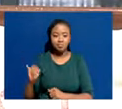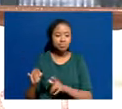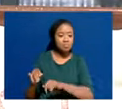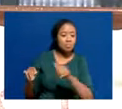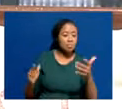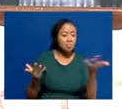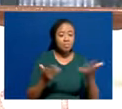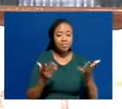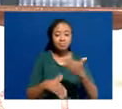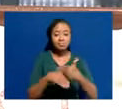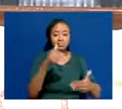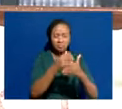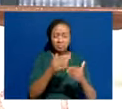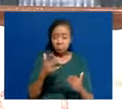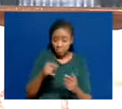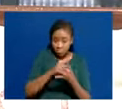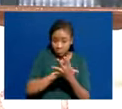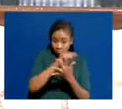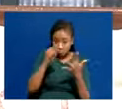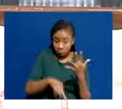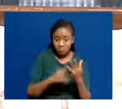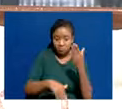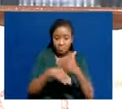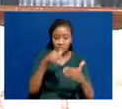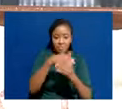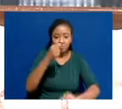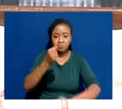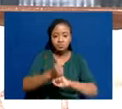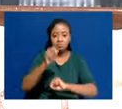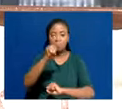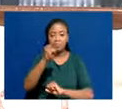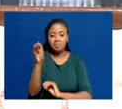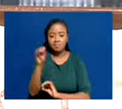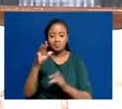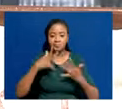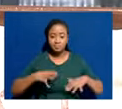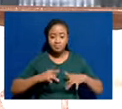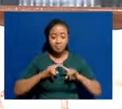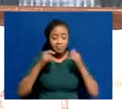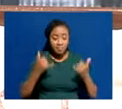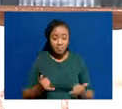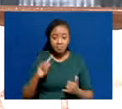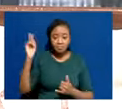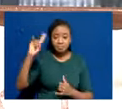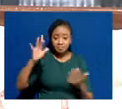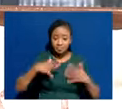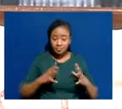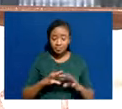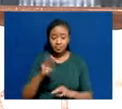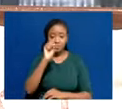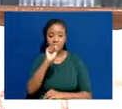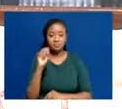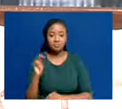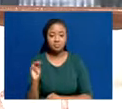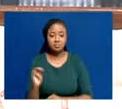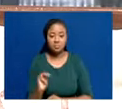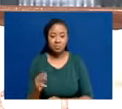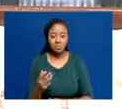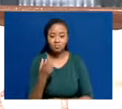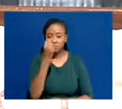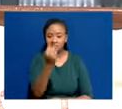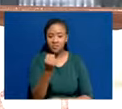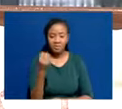population of Nairobi in 2002, which was 2 million people. Now we are 5 million. Yep. So that's why that shortage is there. But Northern